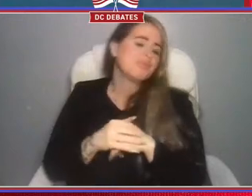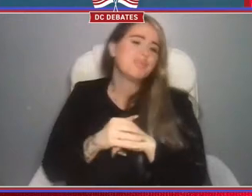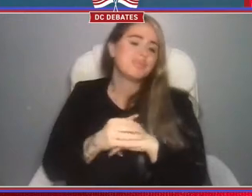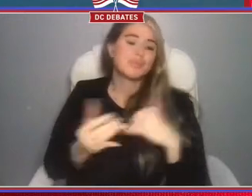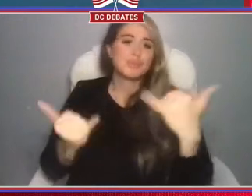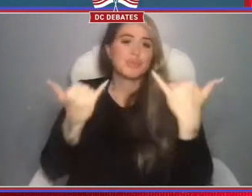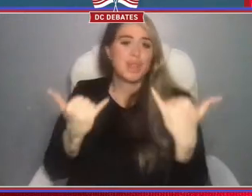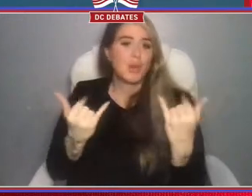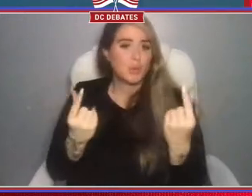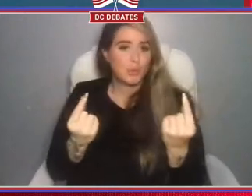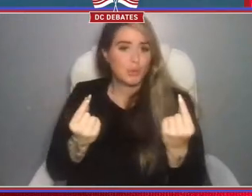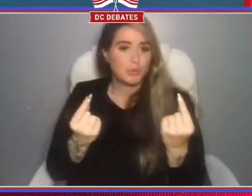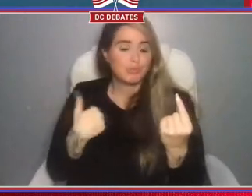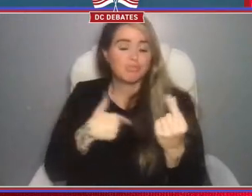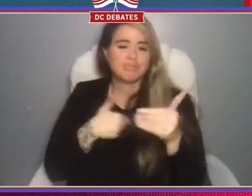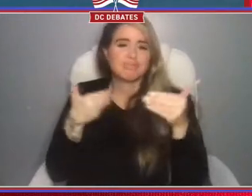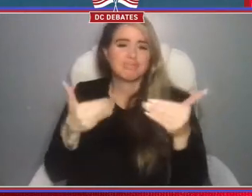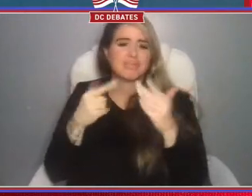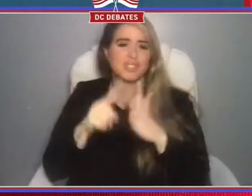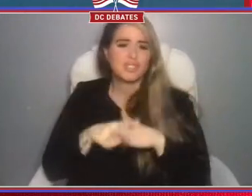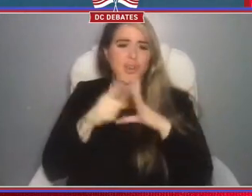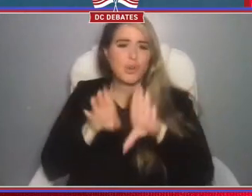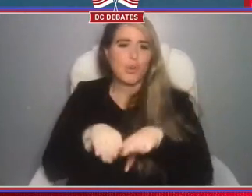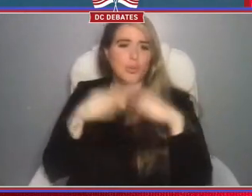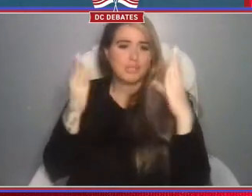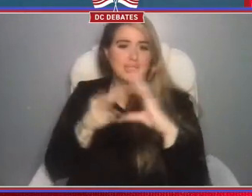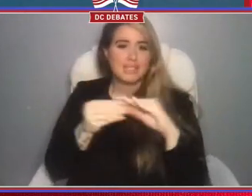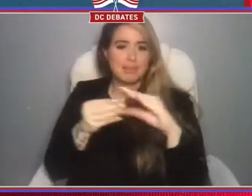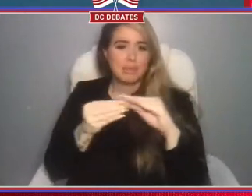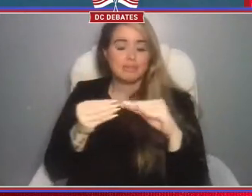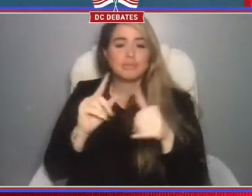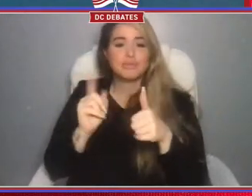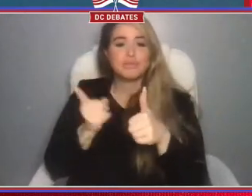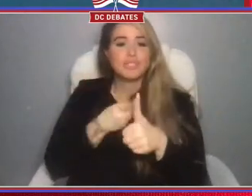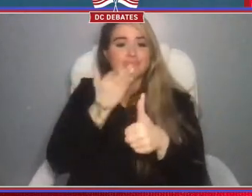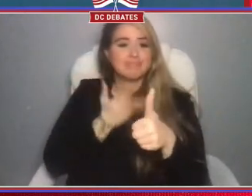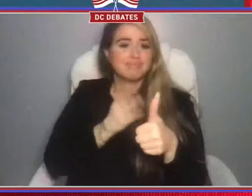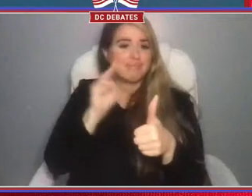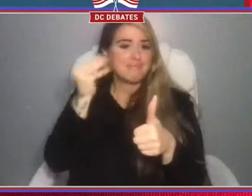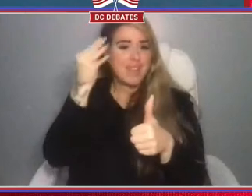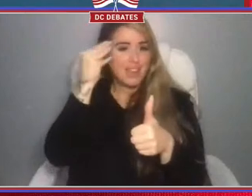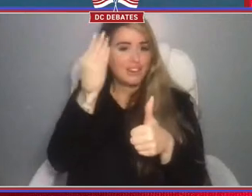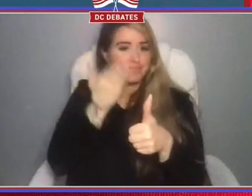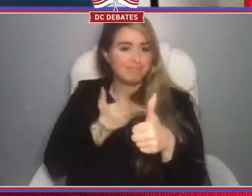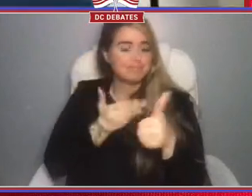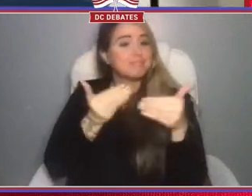And with that, we'll move to opening statements, starting with Mayor Muriel Bowser. As a reminder, you'll have 1 minute.